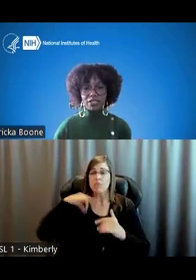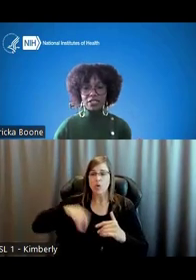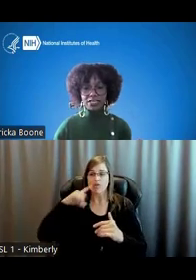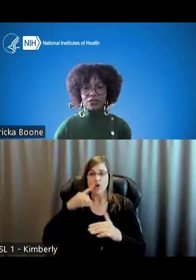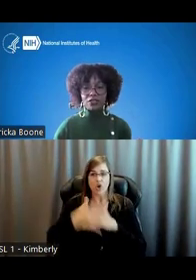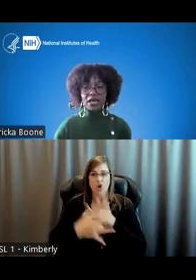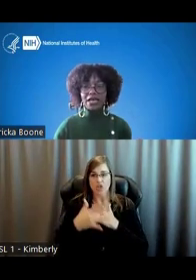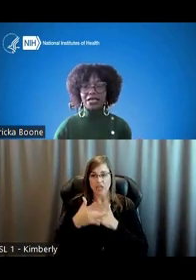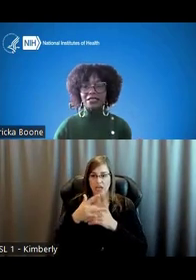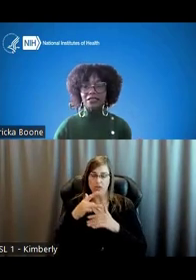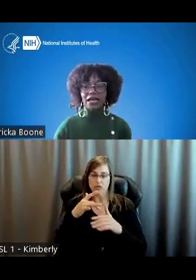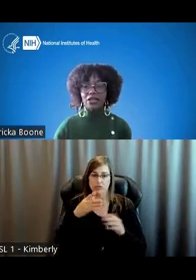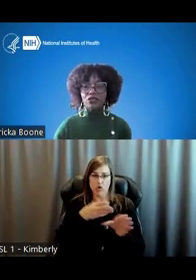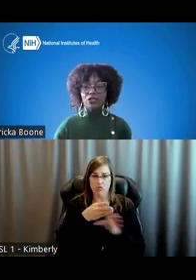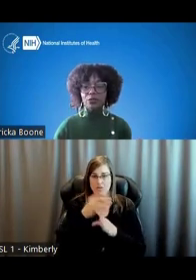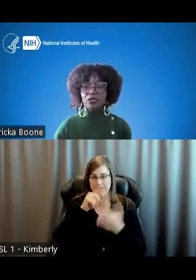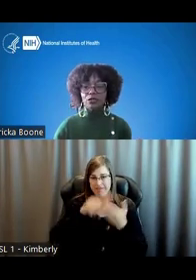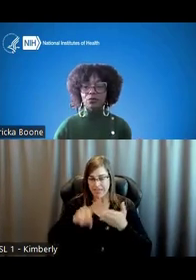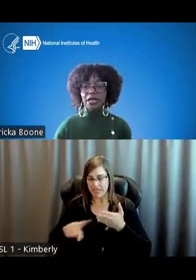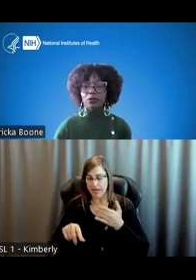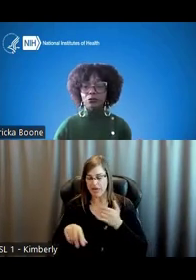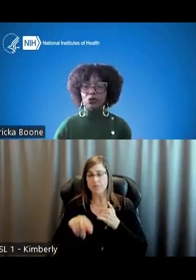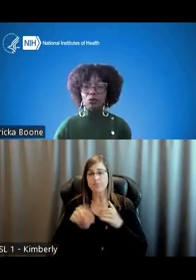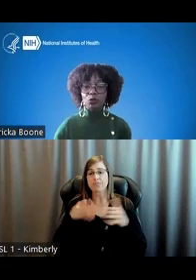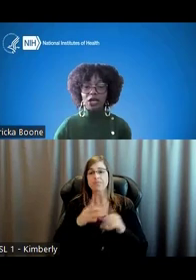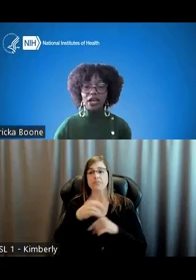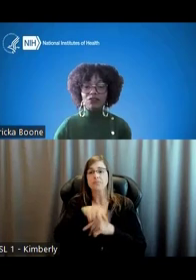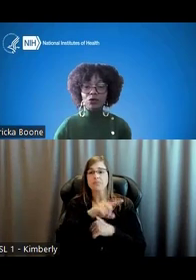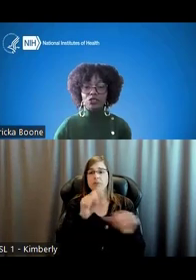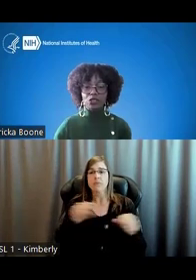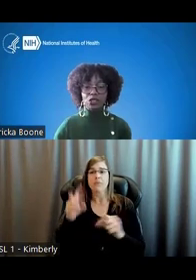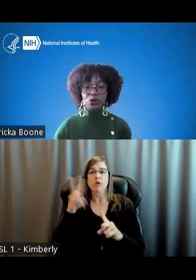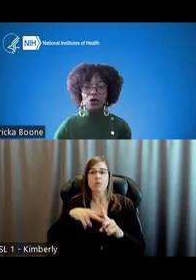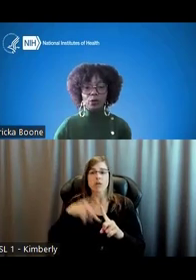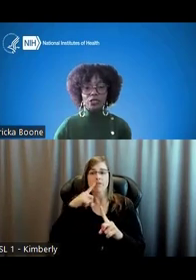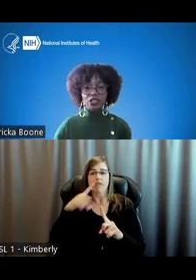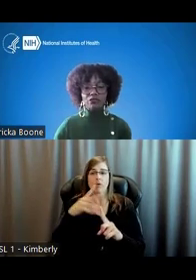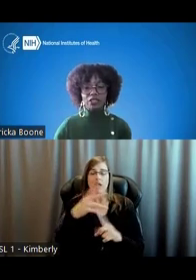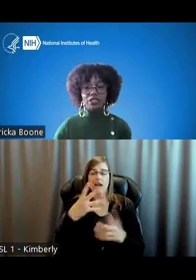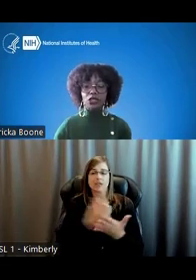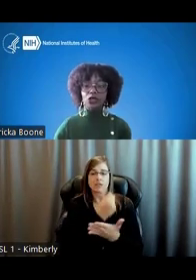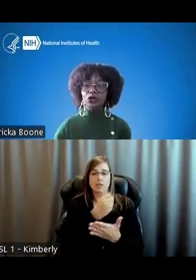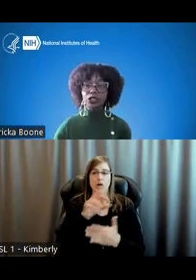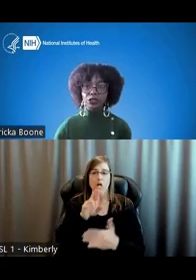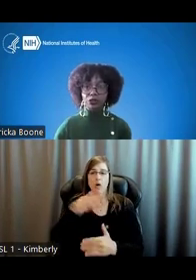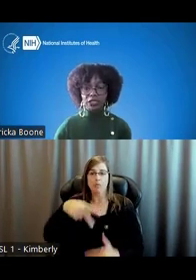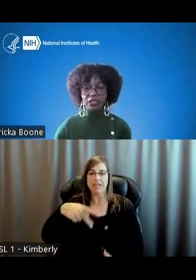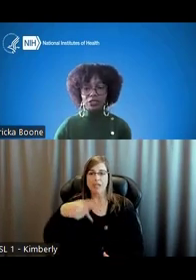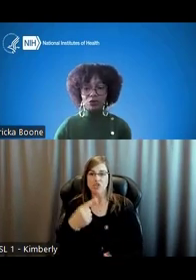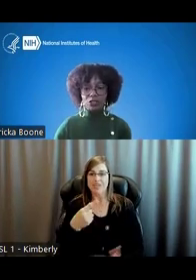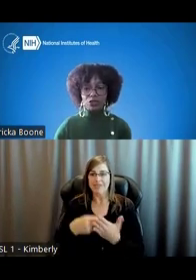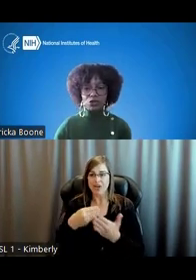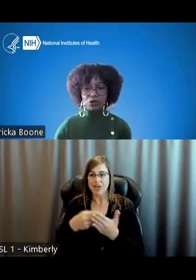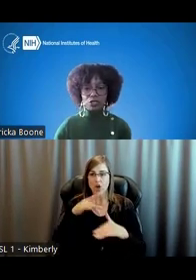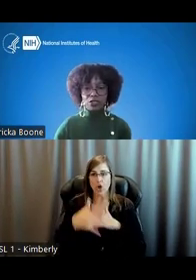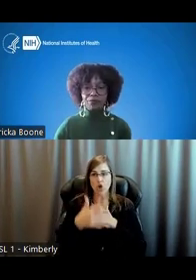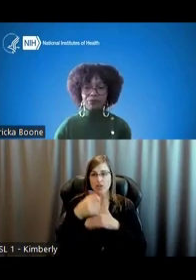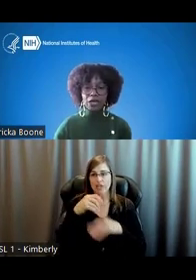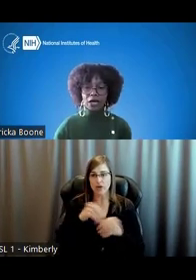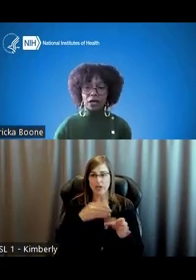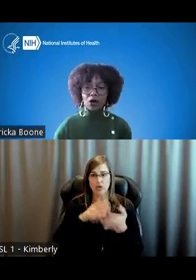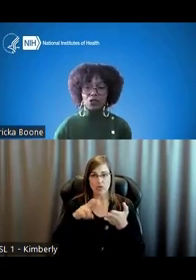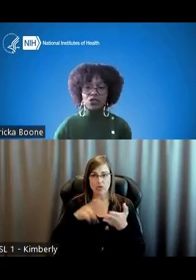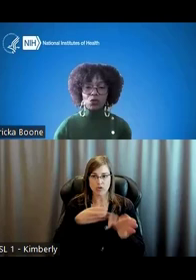career investigators, as it allows for them to be able to apply for and secure RPG funding earlier in their research